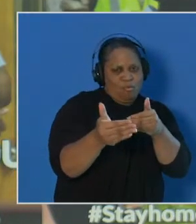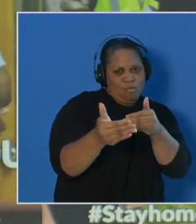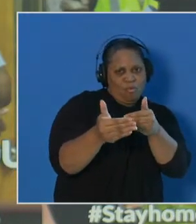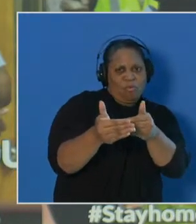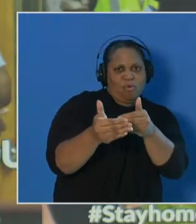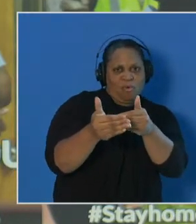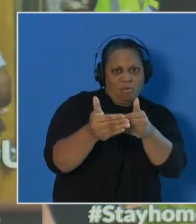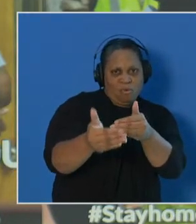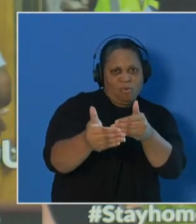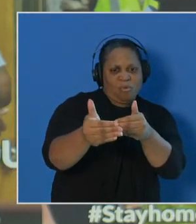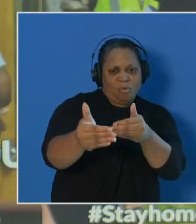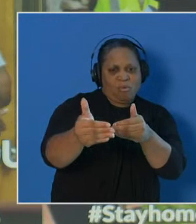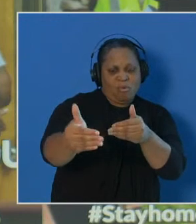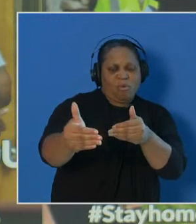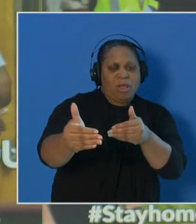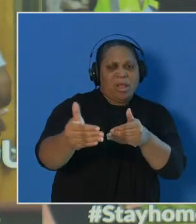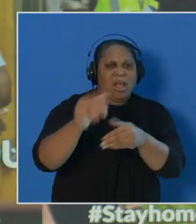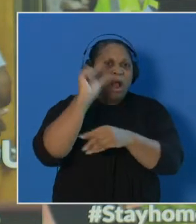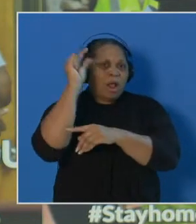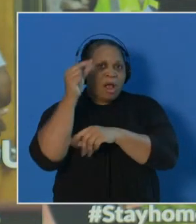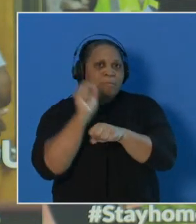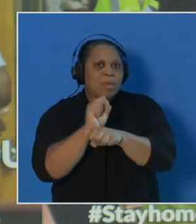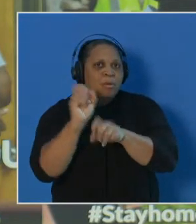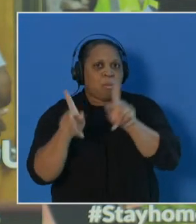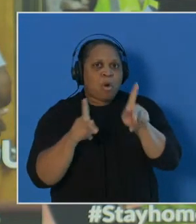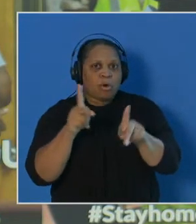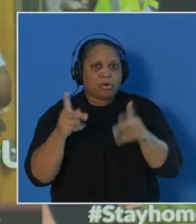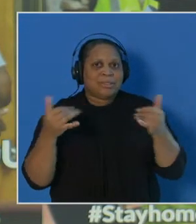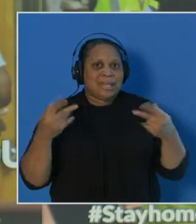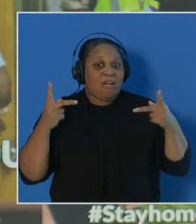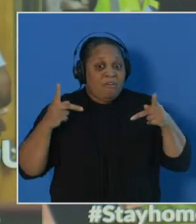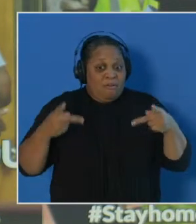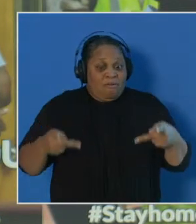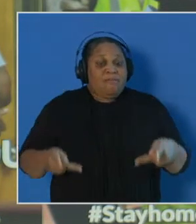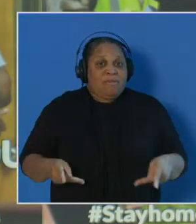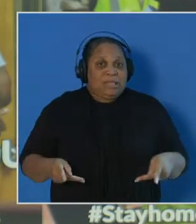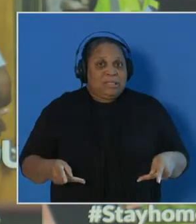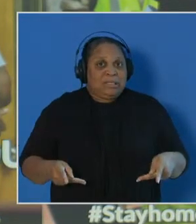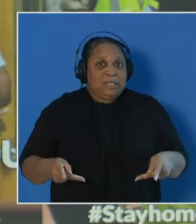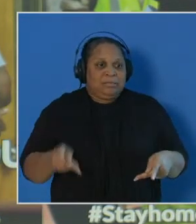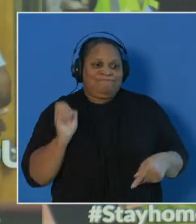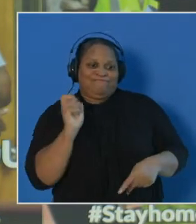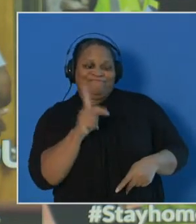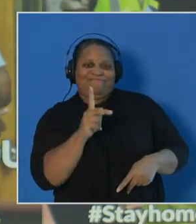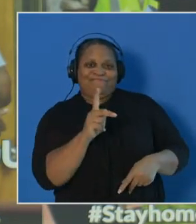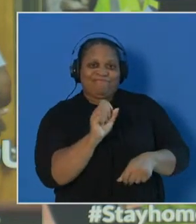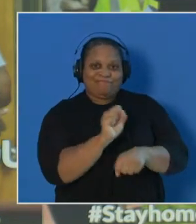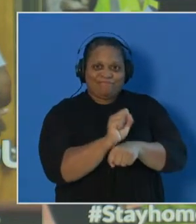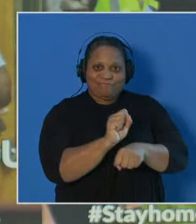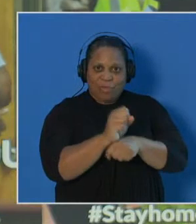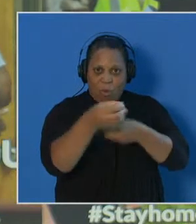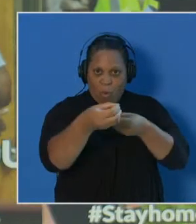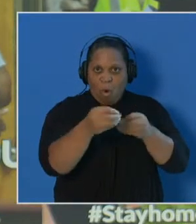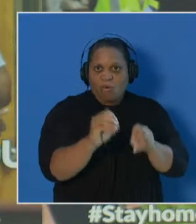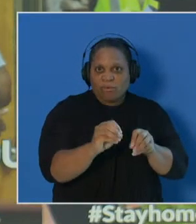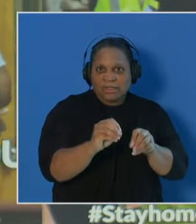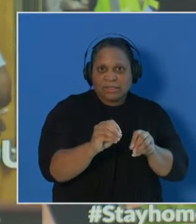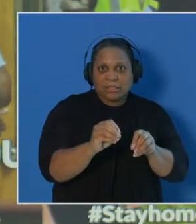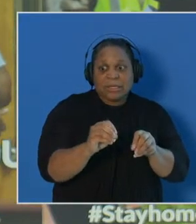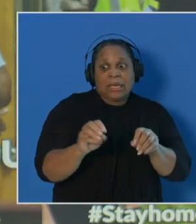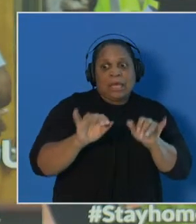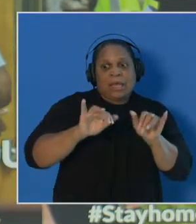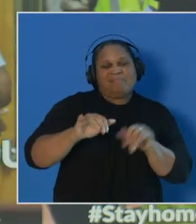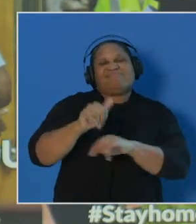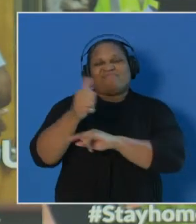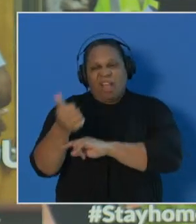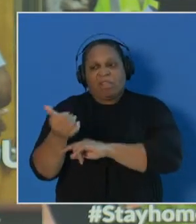government workers who have been working from home will physically return to their offices, while some will continue to work